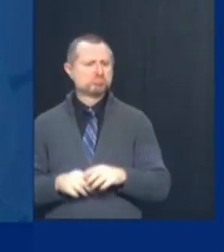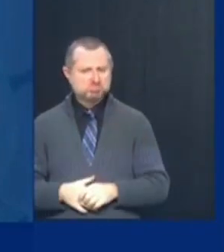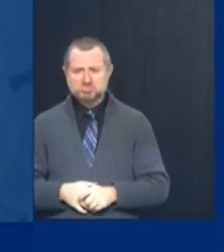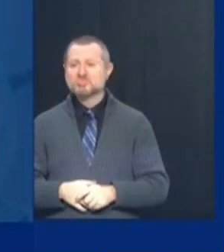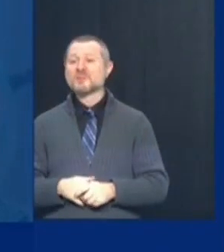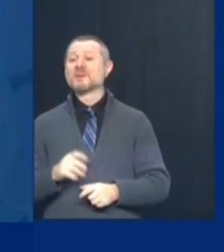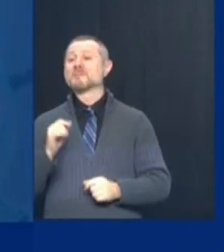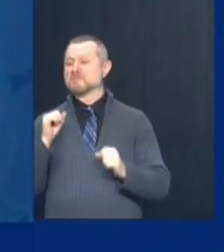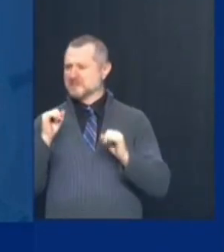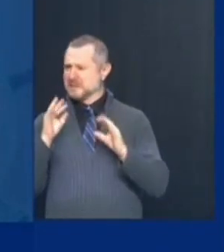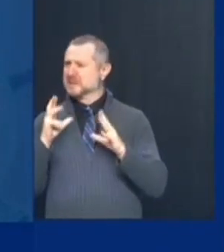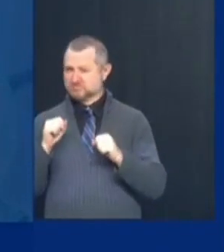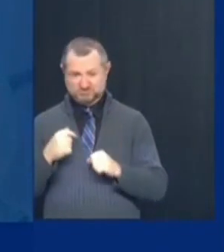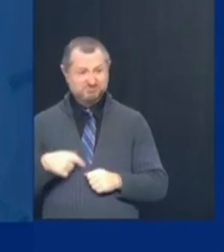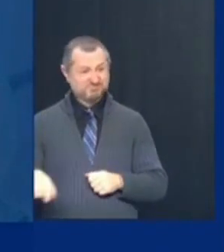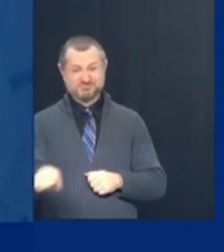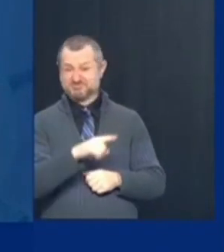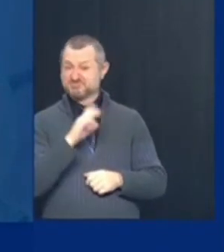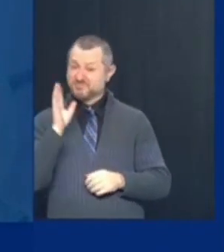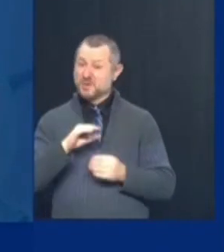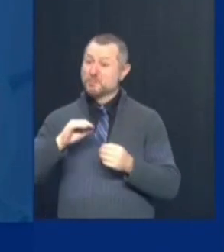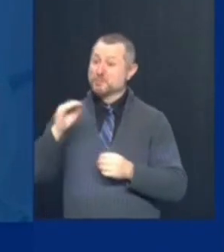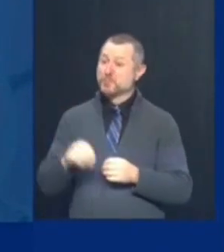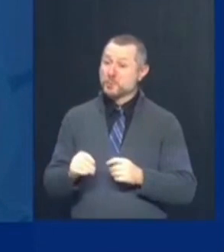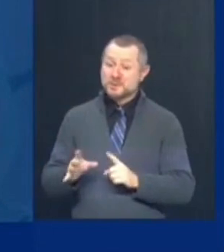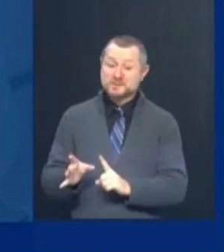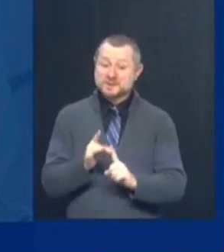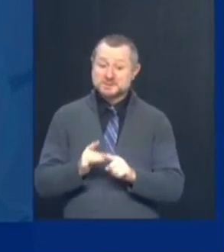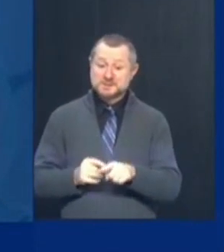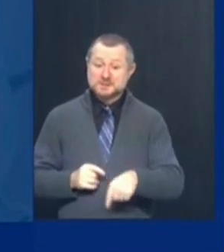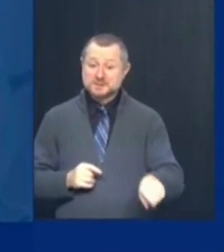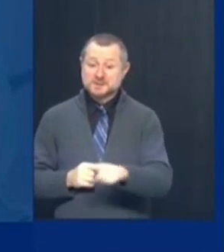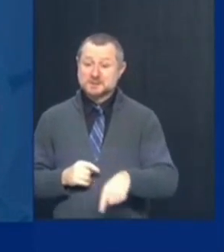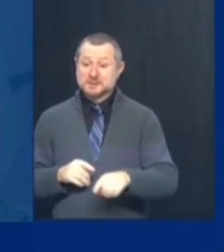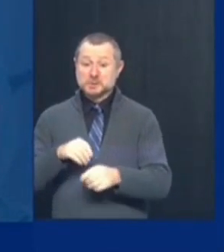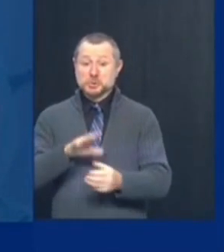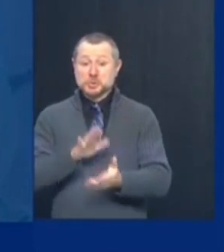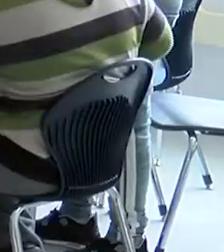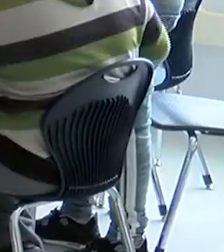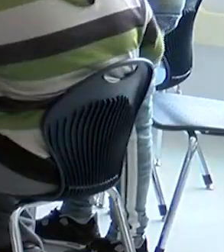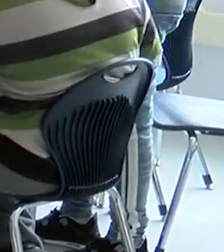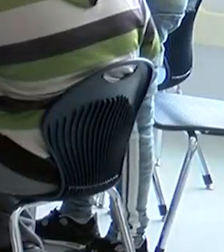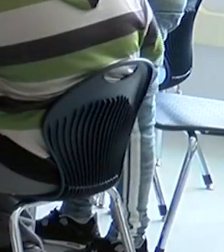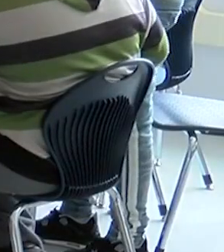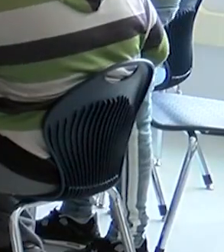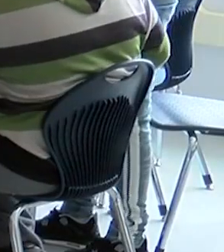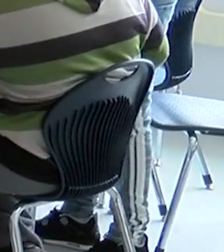astonishing. How low the levels of infections are in schools.